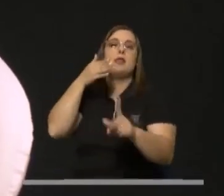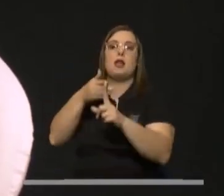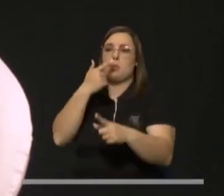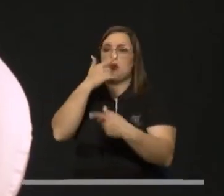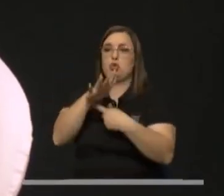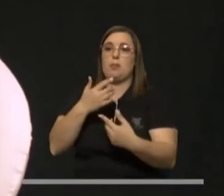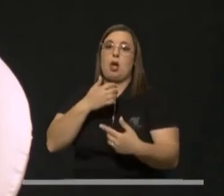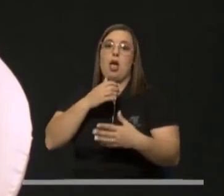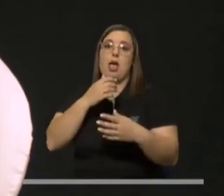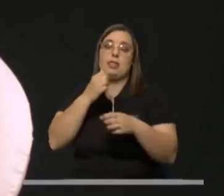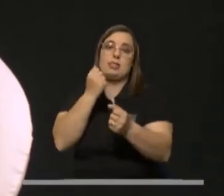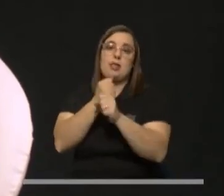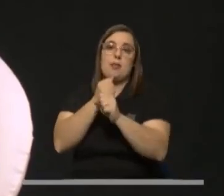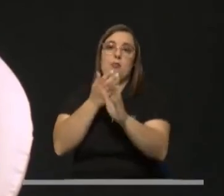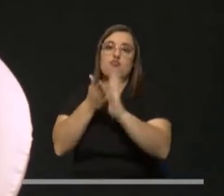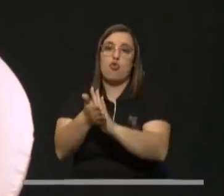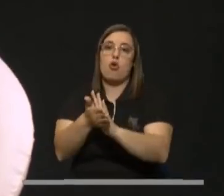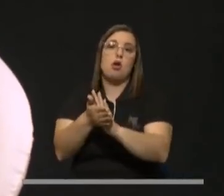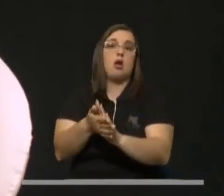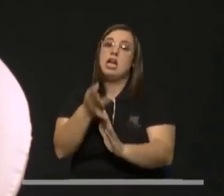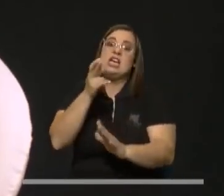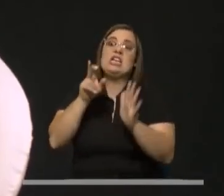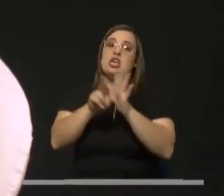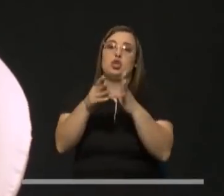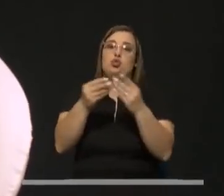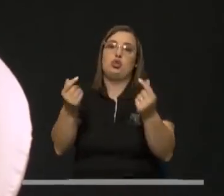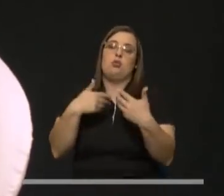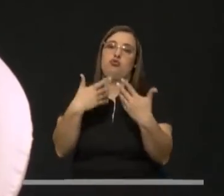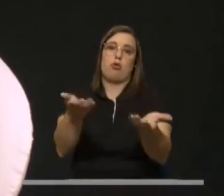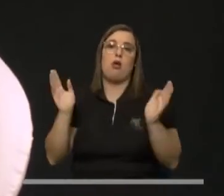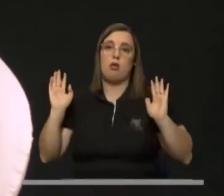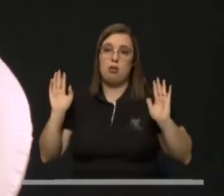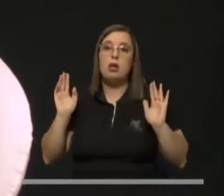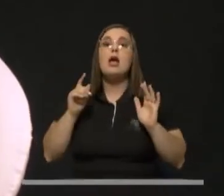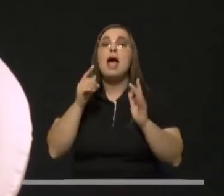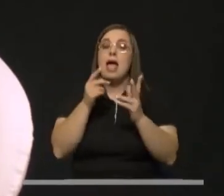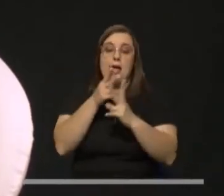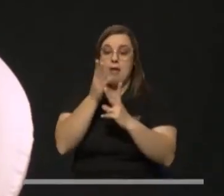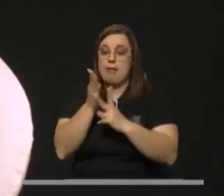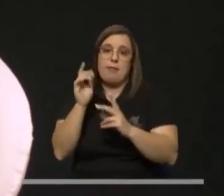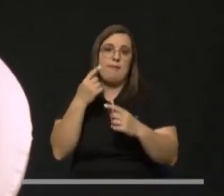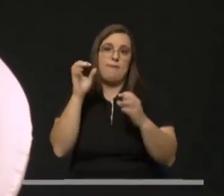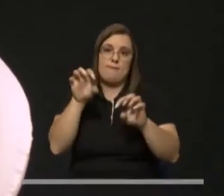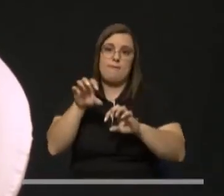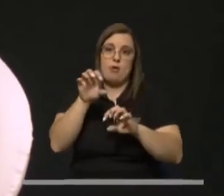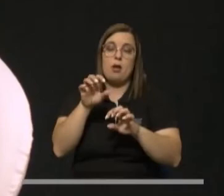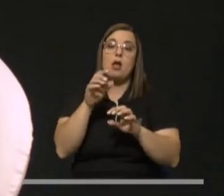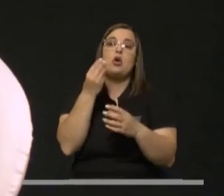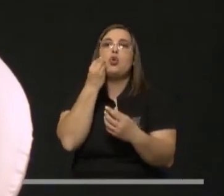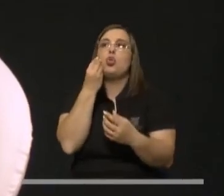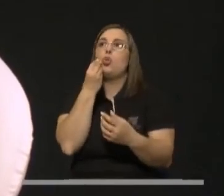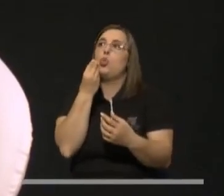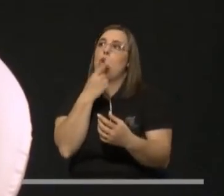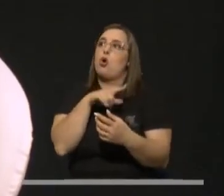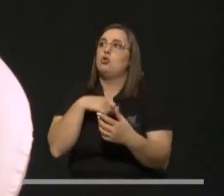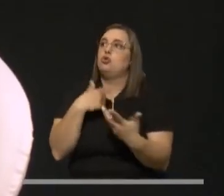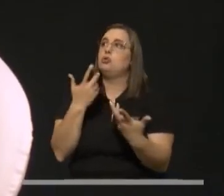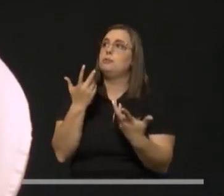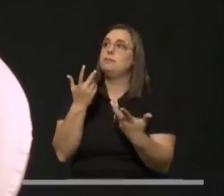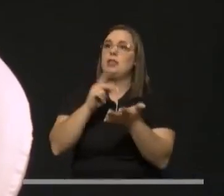for example, employment is gives better results in elections, for example. And